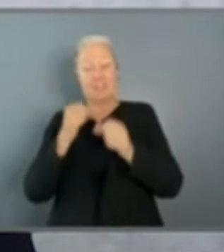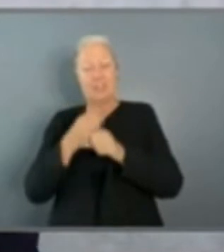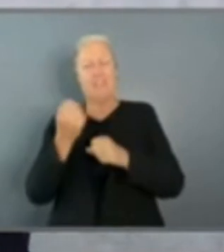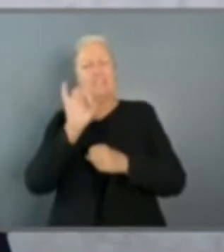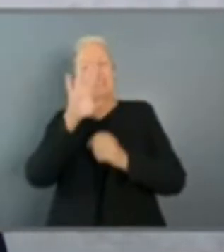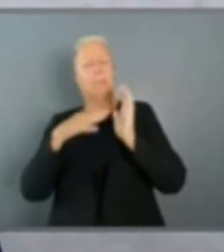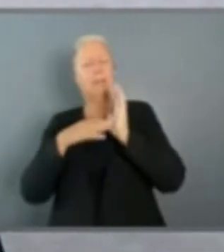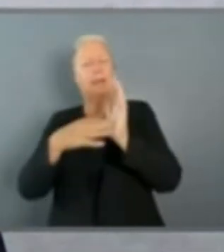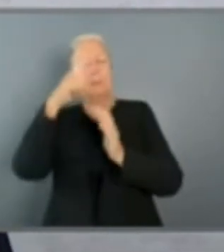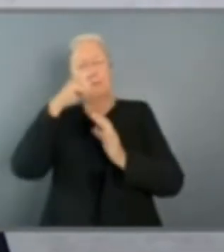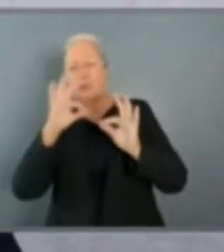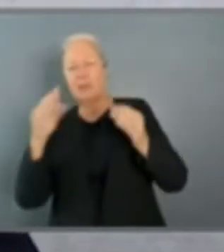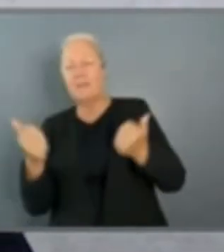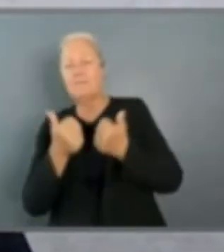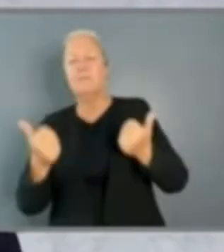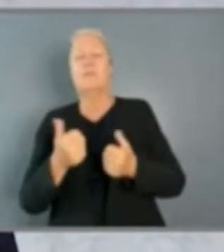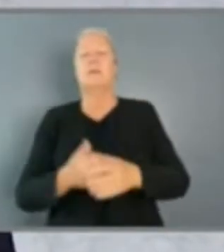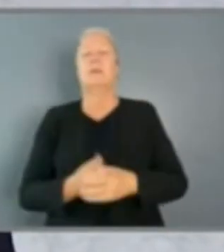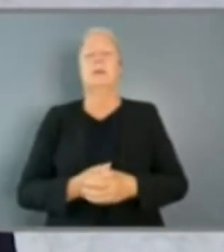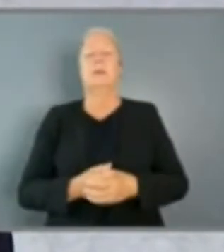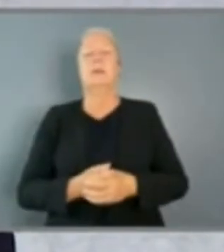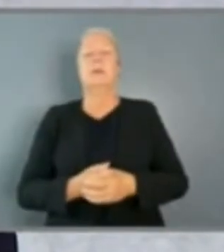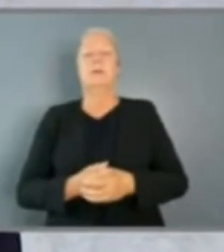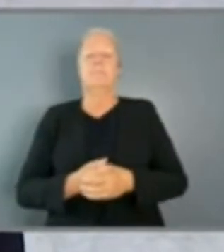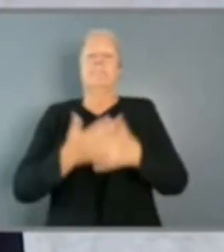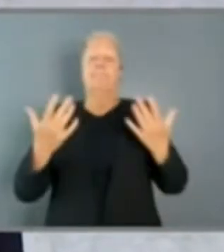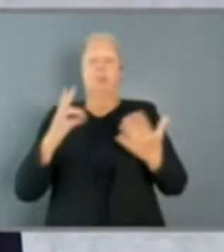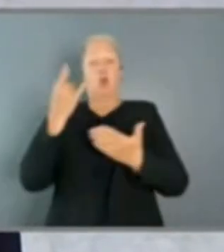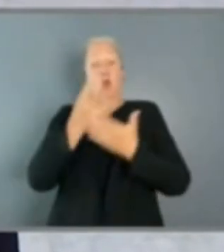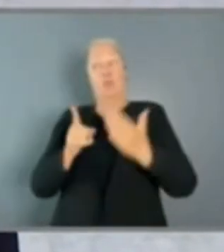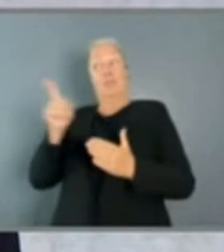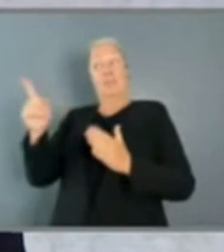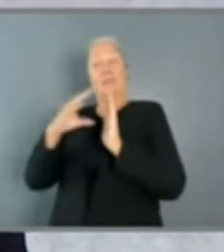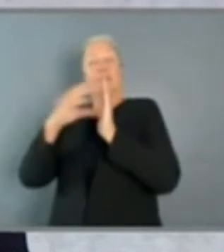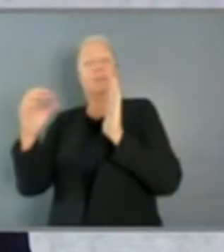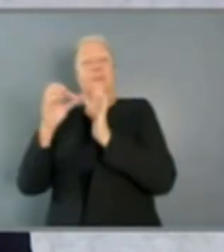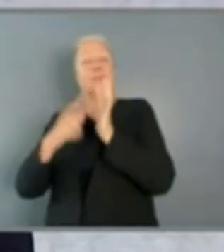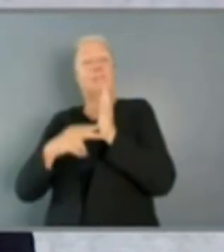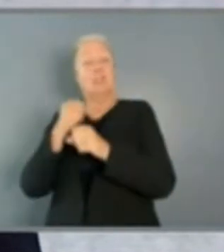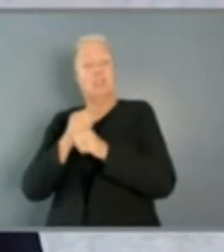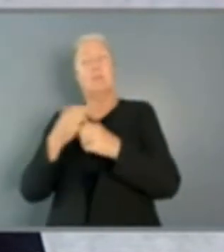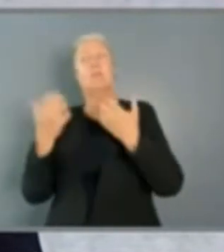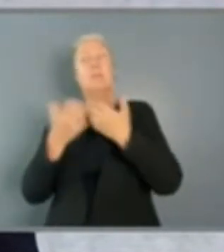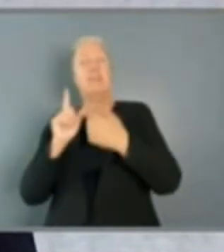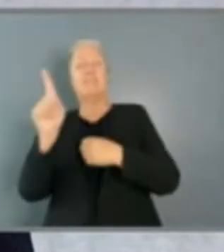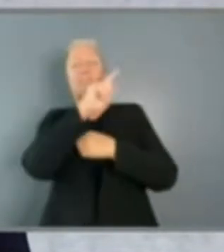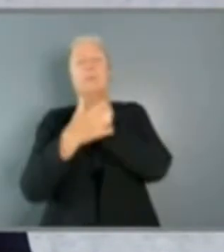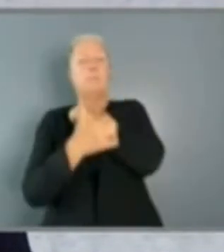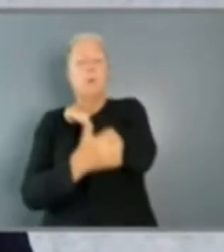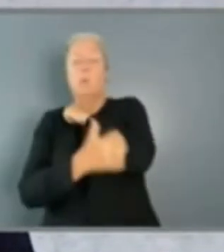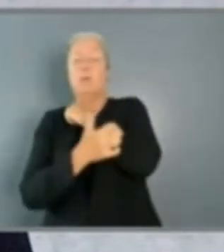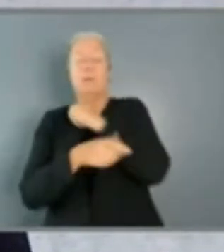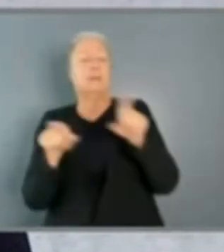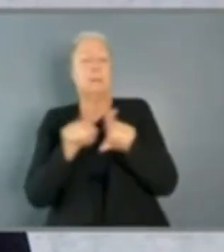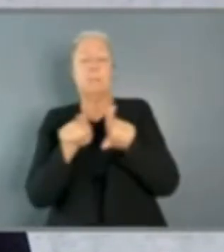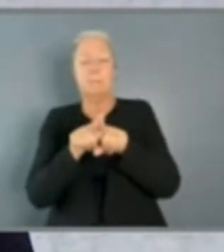doubt about that, and we're seeing these challenges experienced in many developing countries within our region. So our response is twofold. One